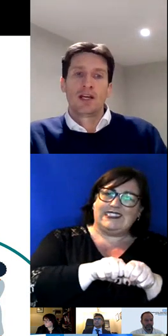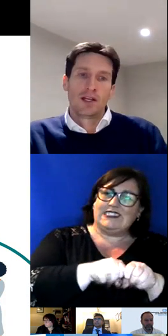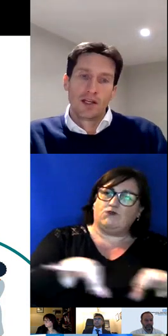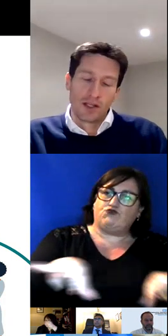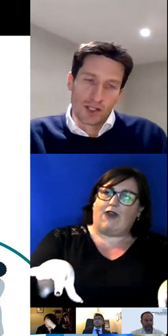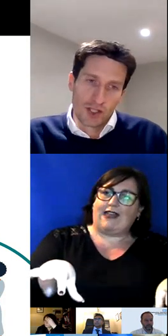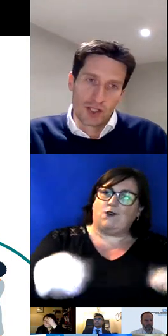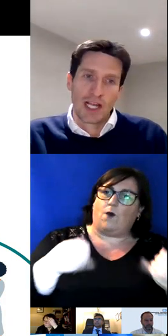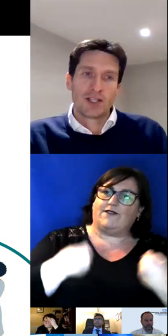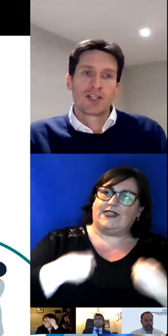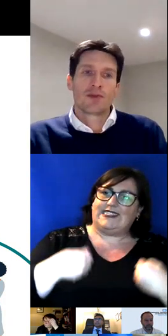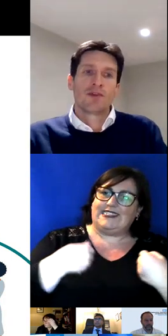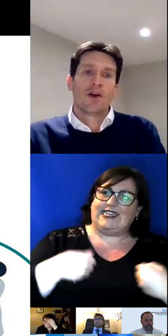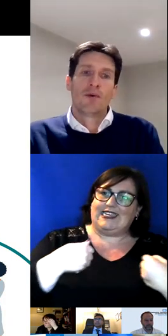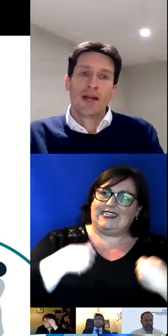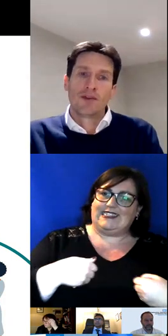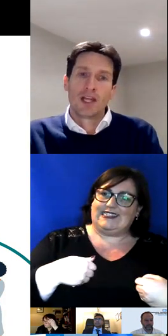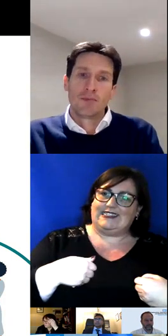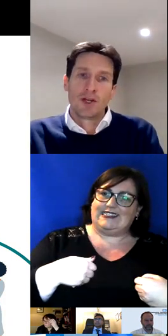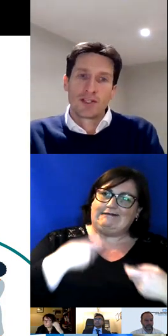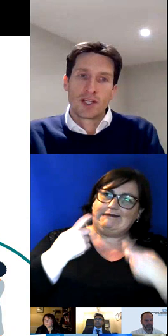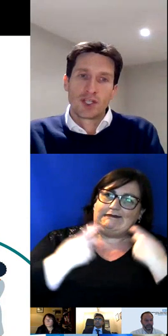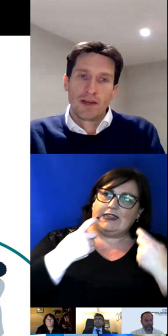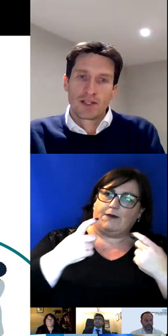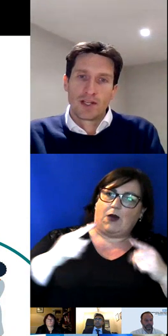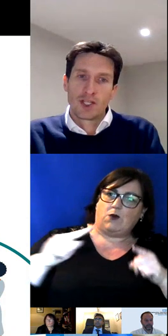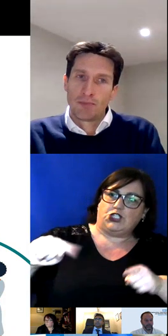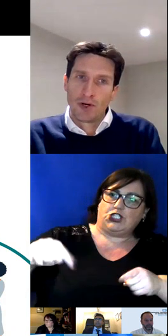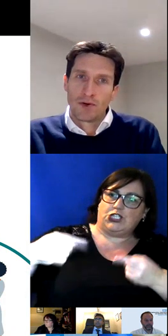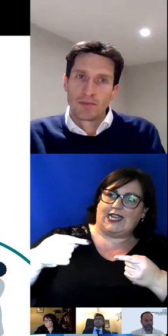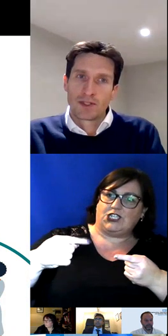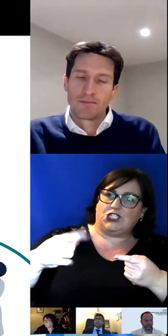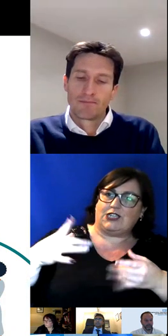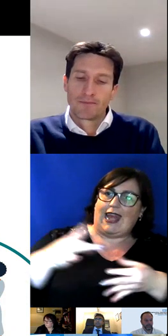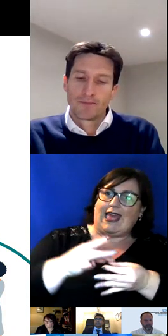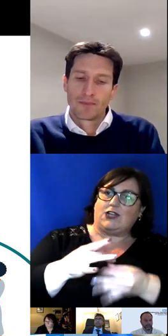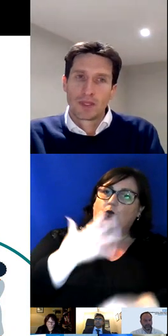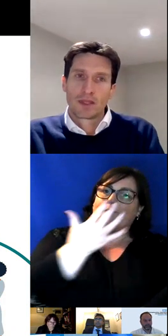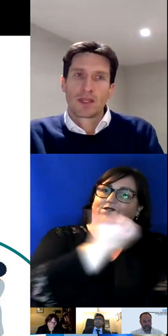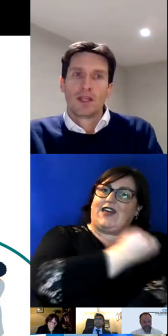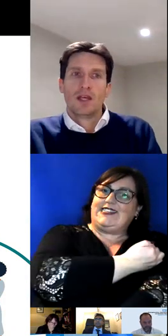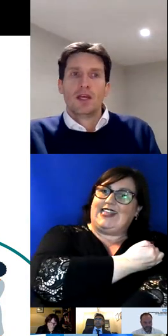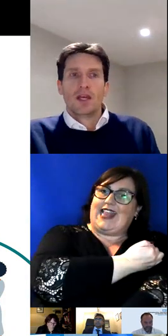about challenges that we've got around immunisation and vaccination programmes.